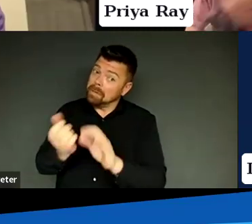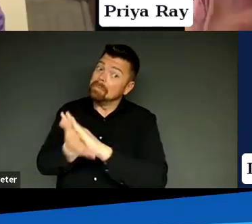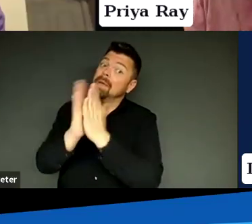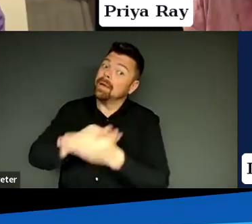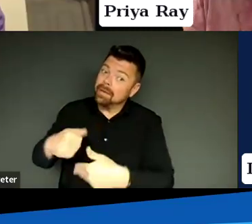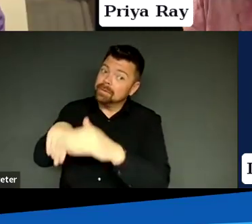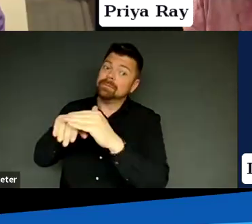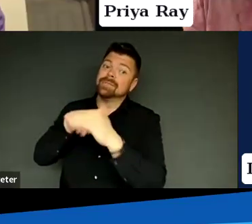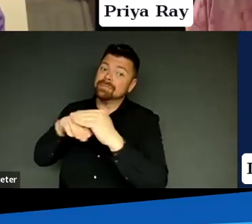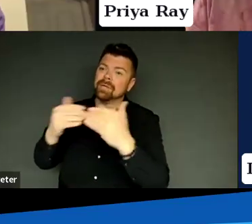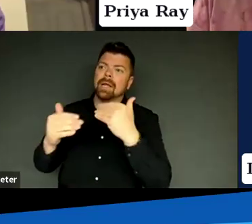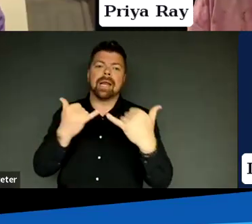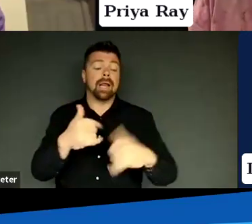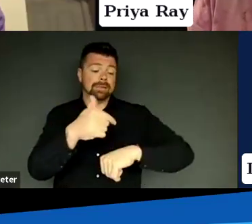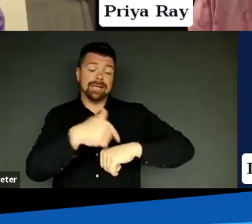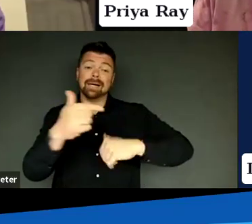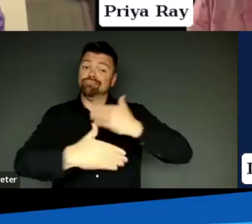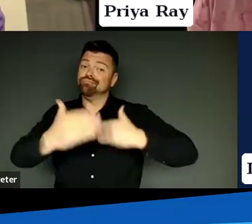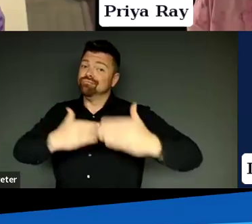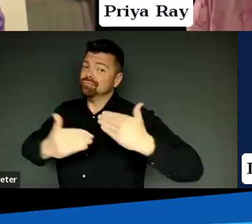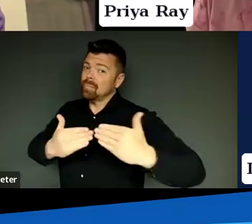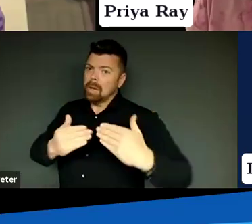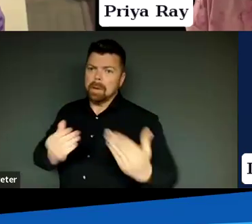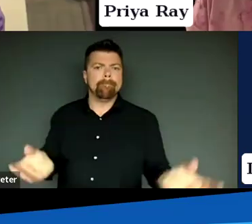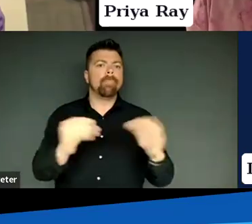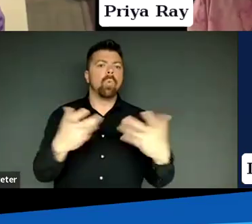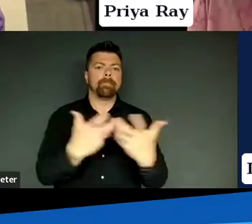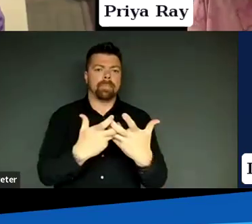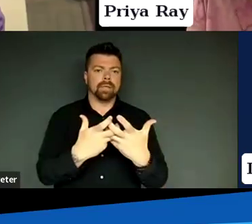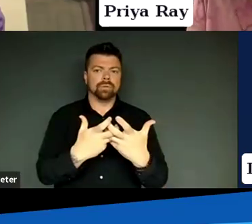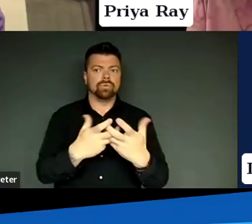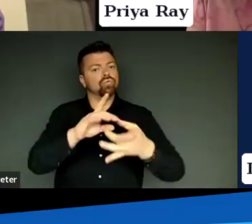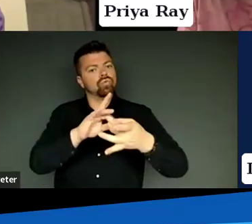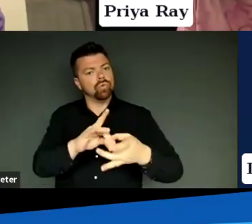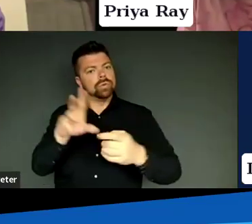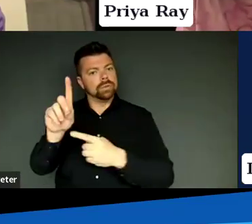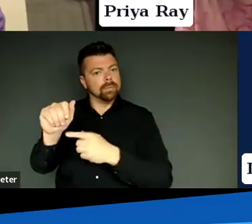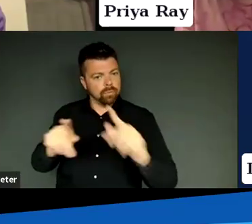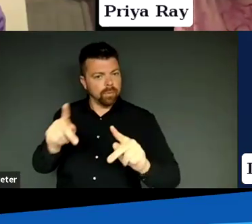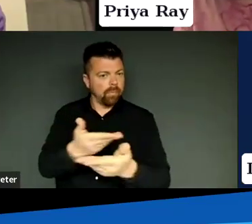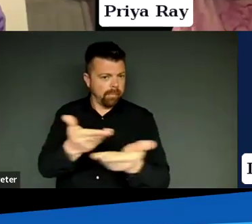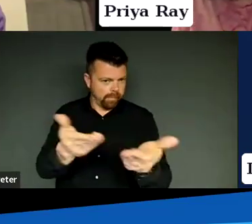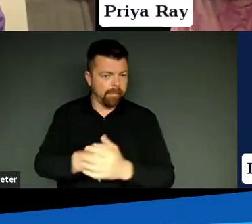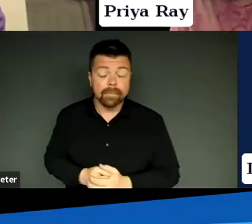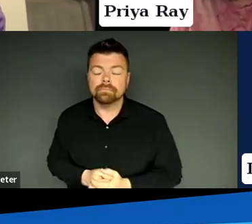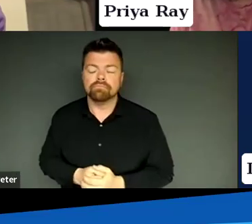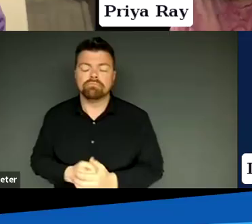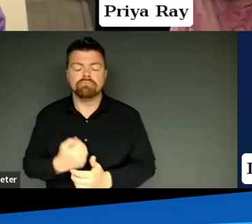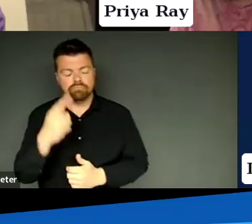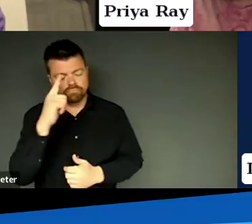for you to go to the next step to make it Yes. accessible for disabled people. So, Yeah. Yes.